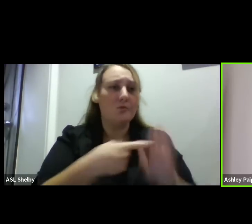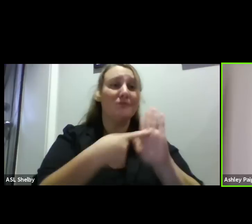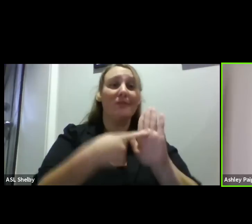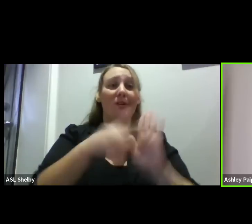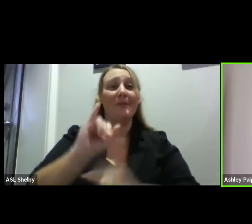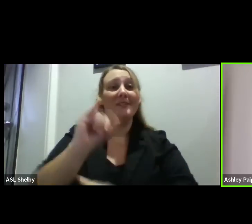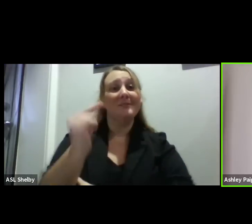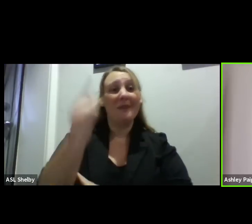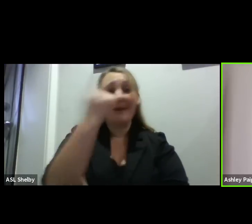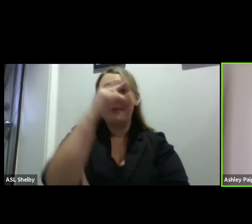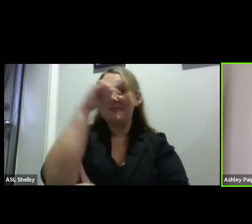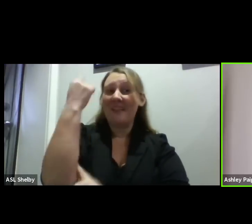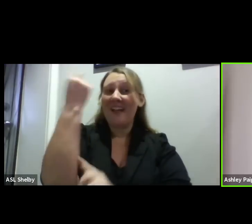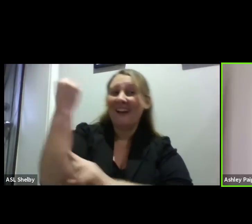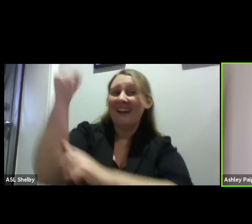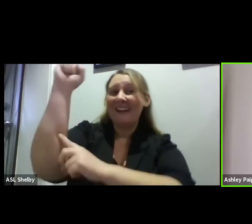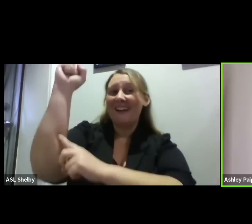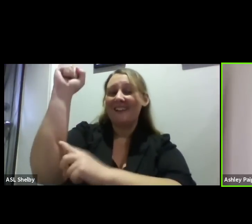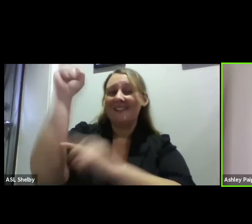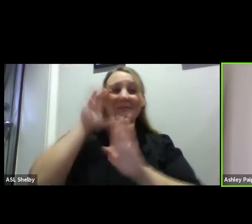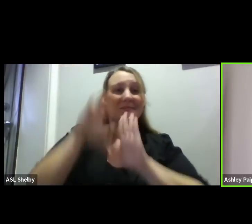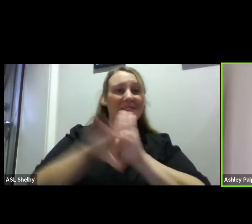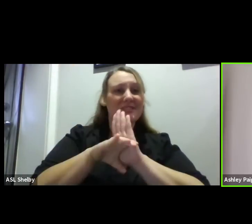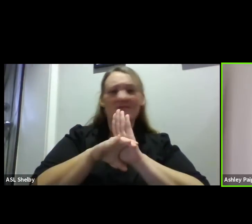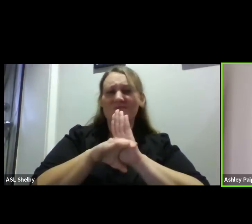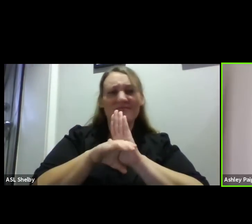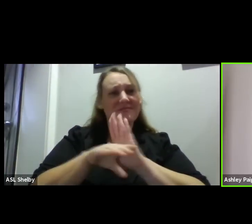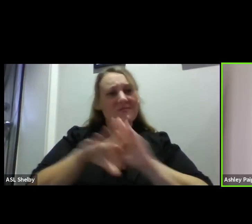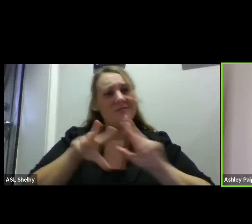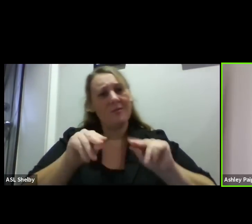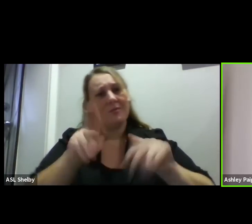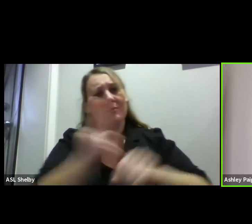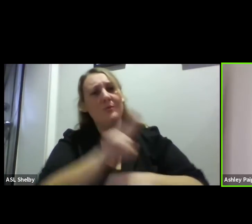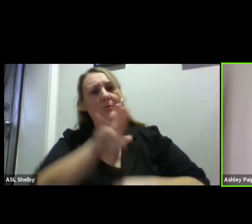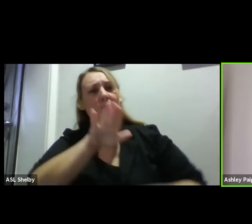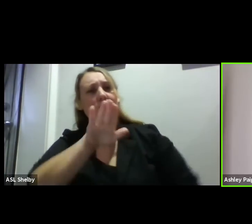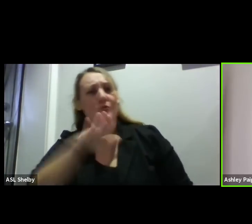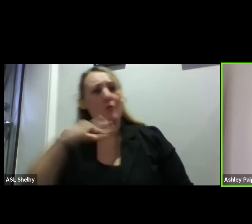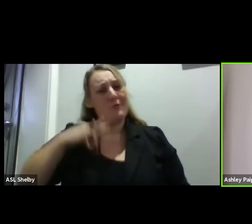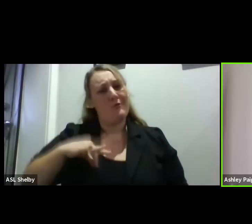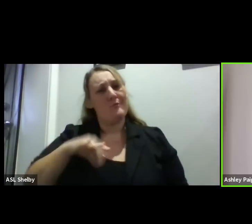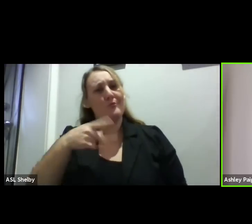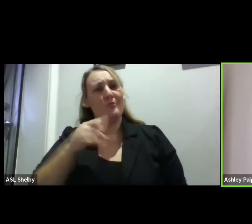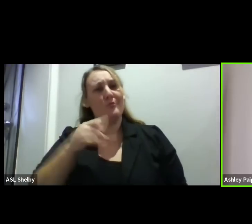Do something powerful with that privilege.